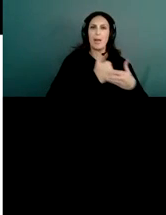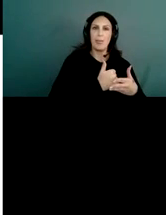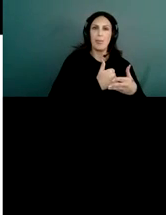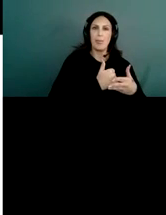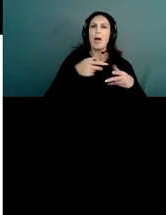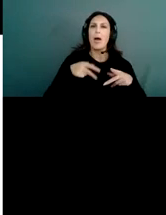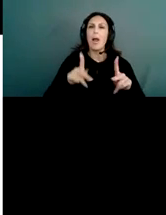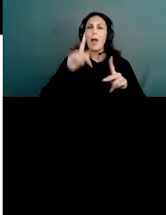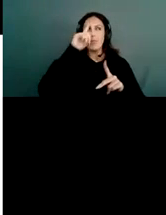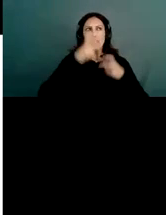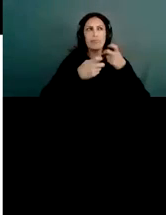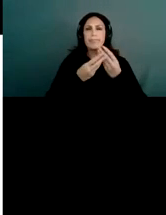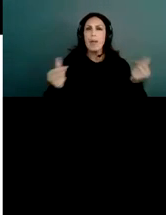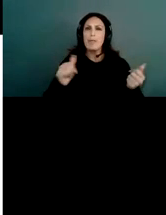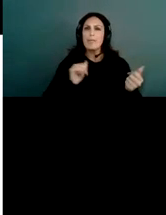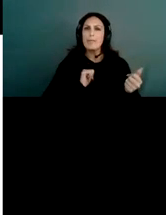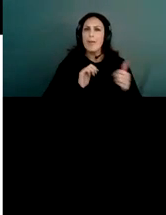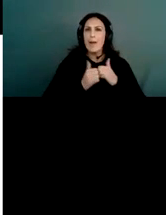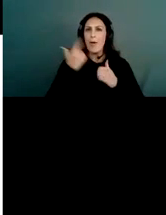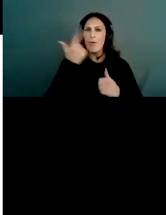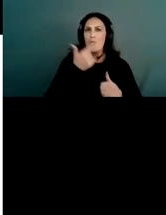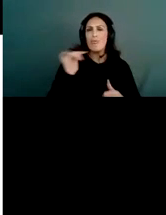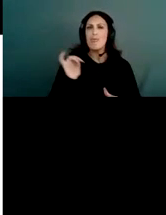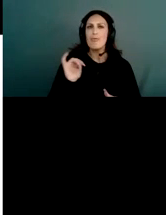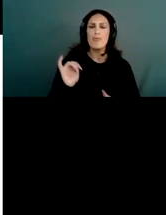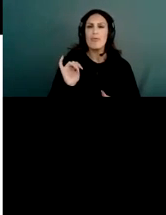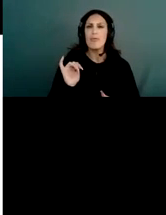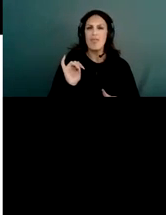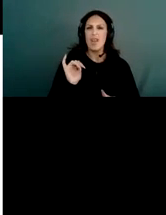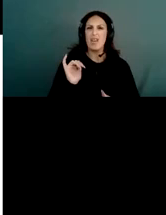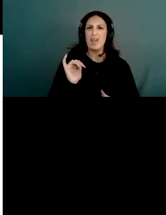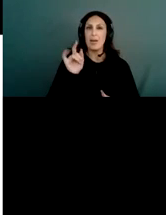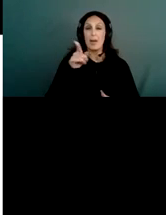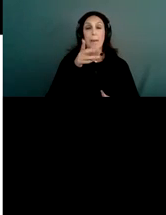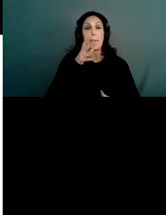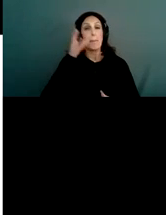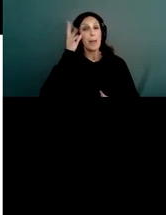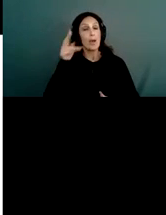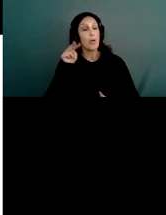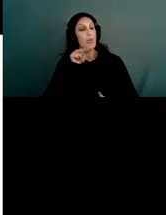Let's take a look at what the screen might look like for your child.